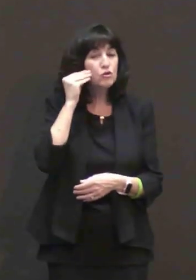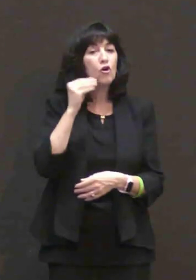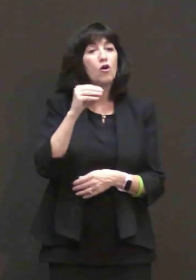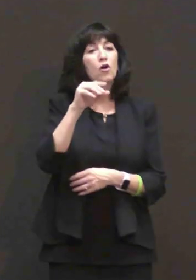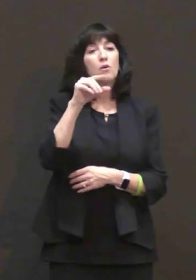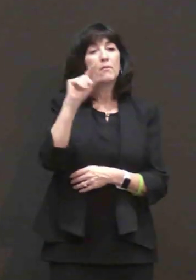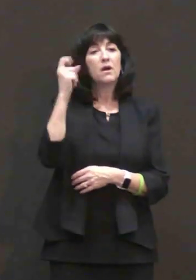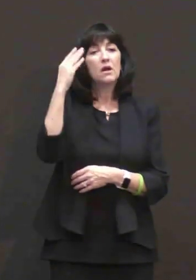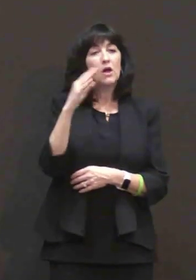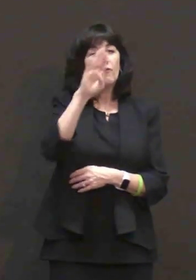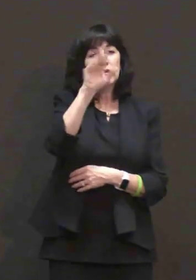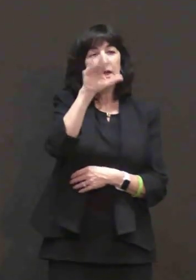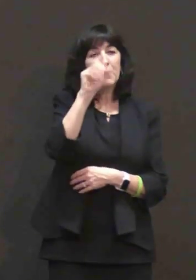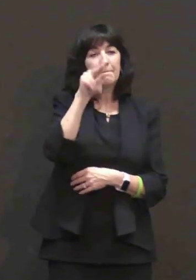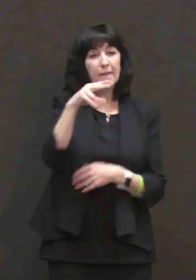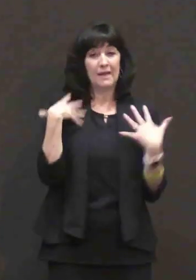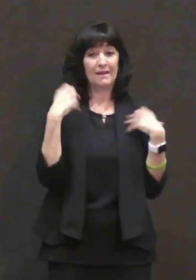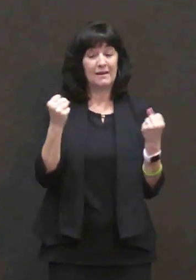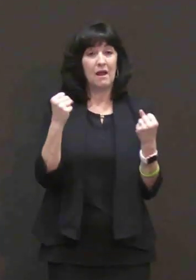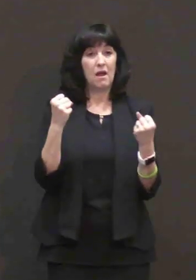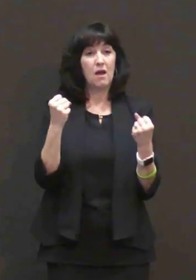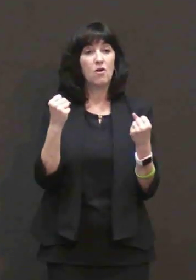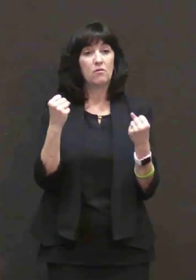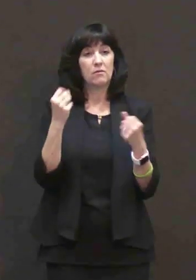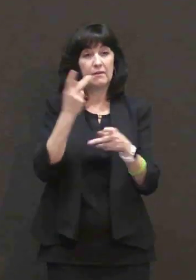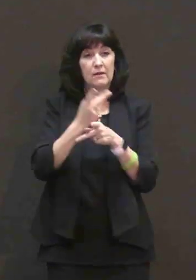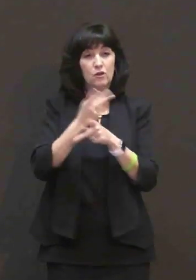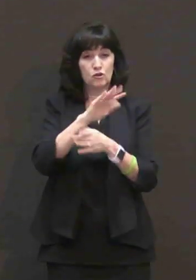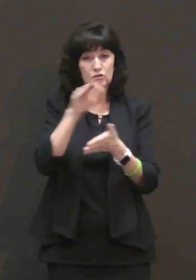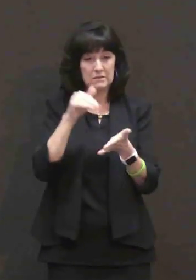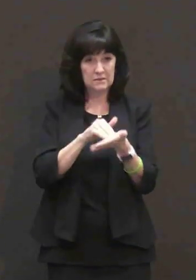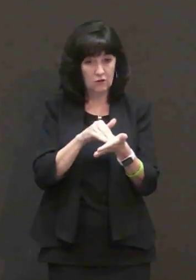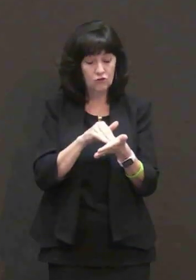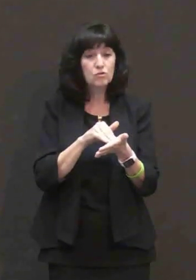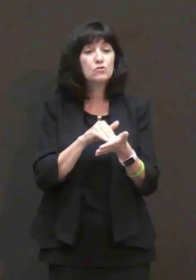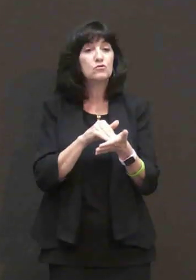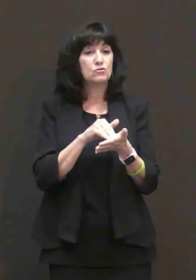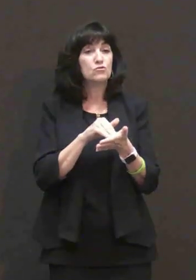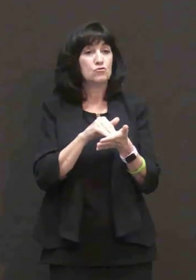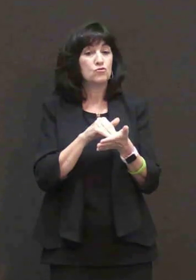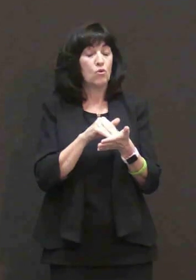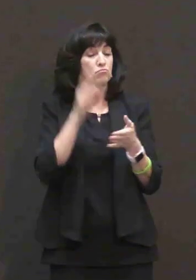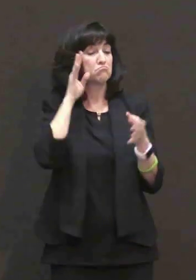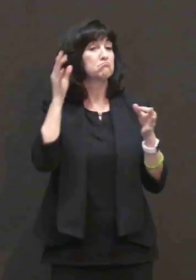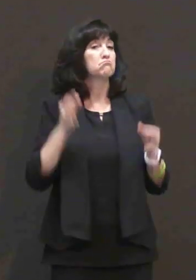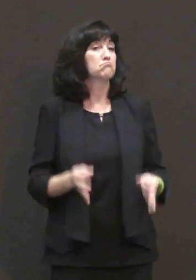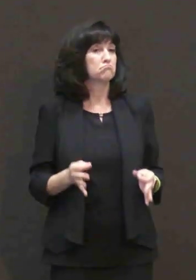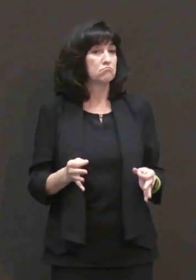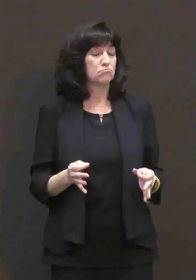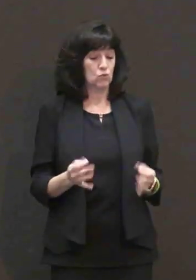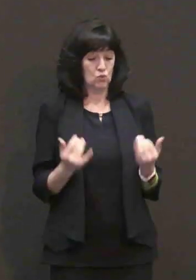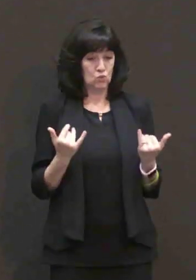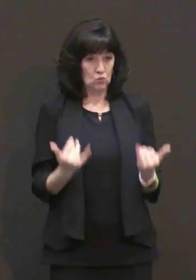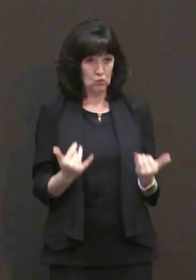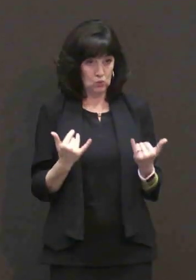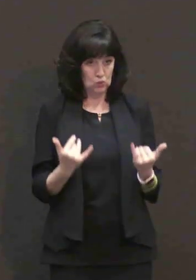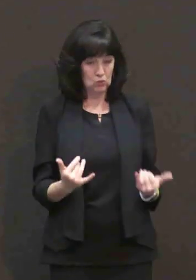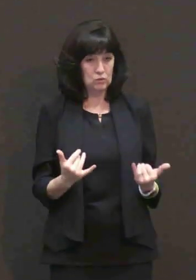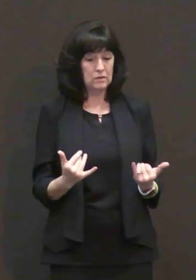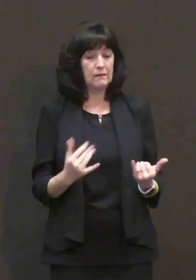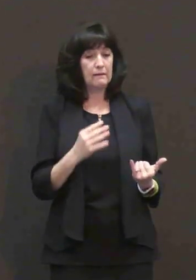Center as a needed facility. So starting today and I believe tomorrow, some residents